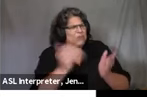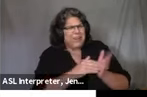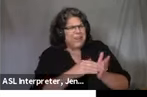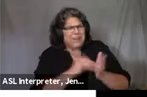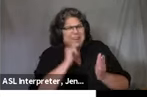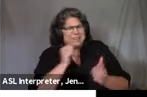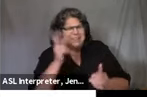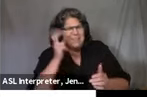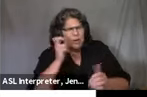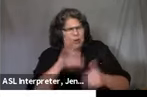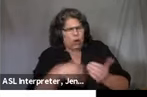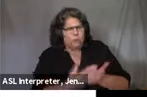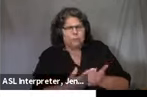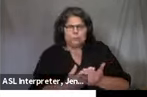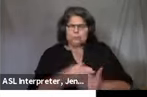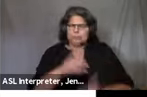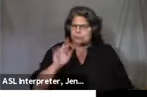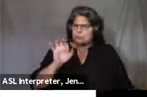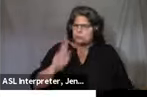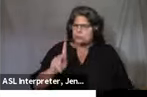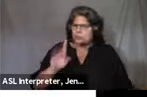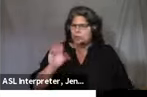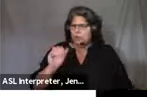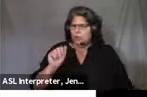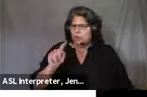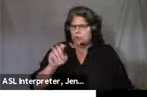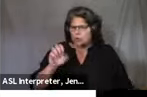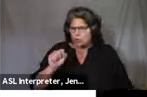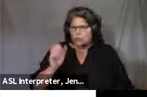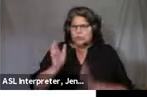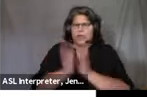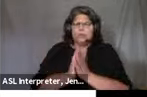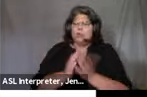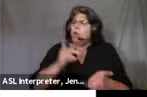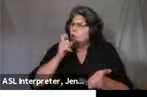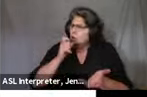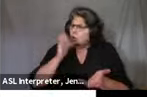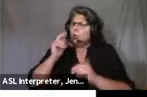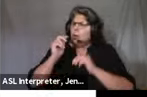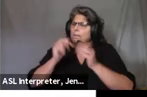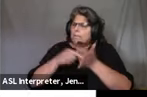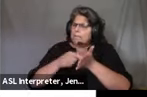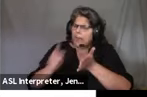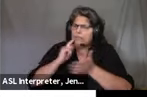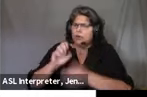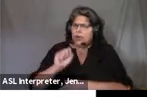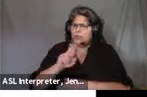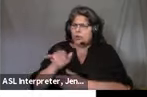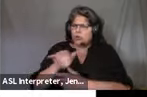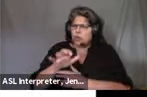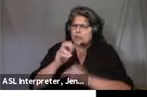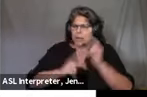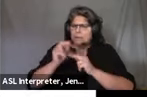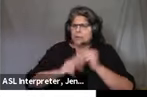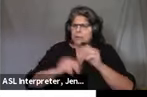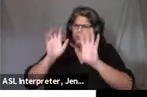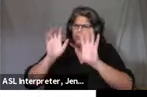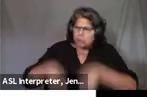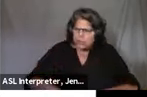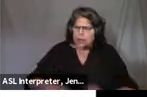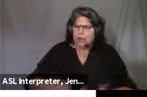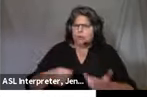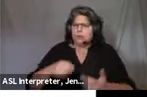hear you. Rick Coates asked, who will pay for the deconstruction of the JC building, the city, or SRJC?